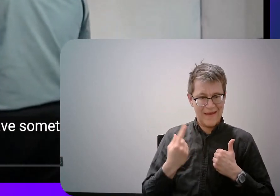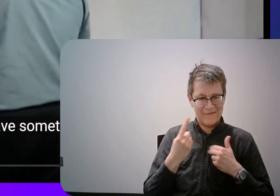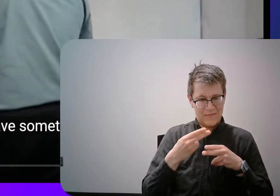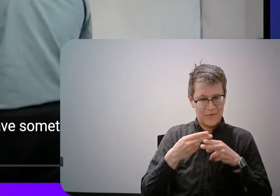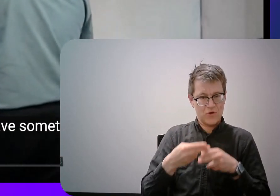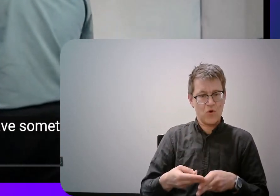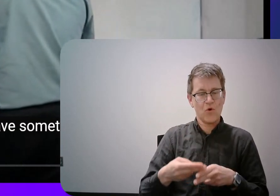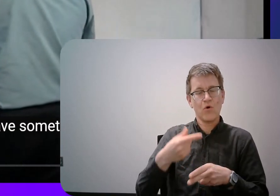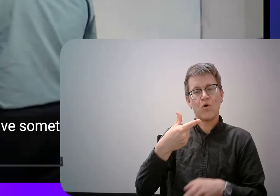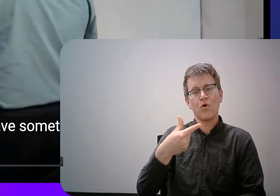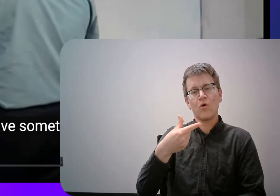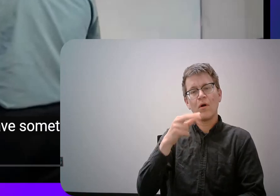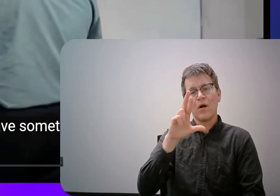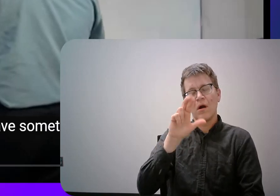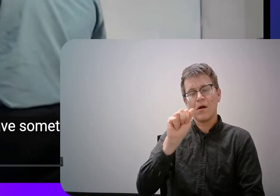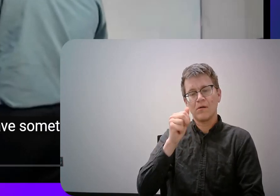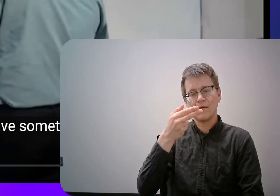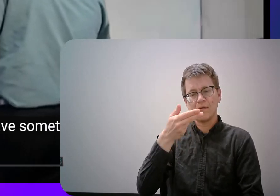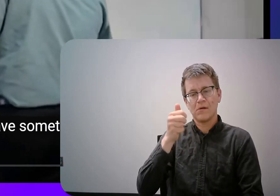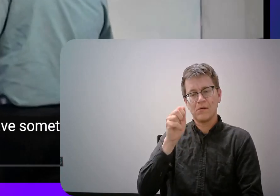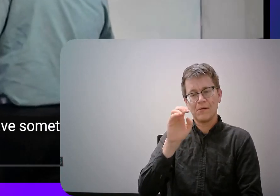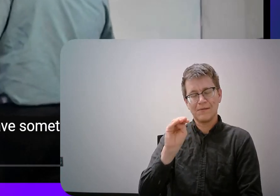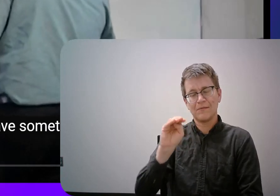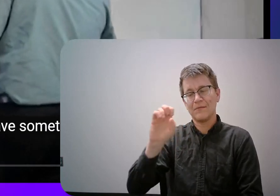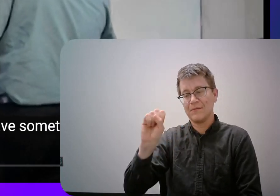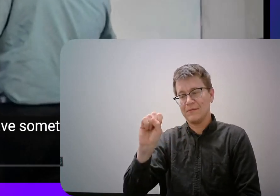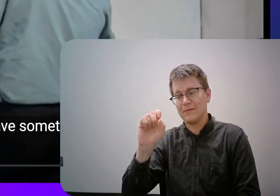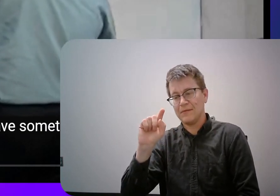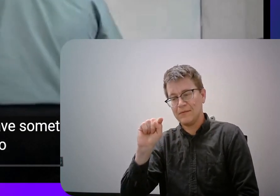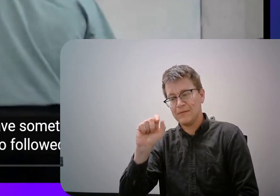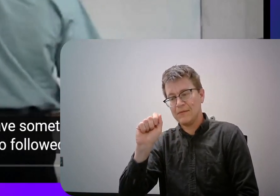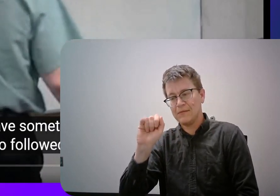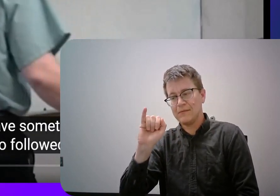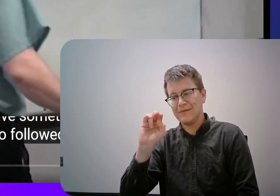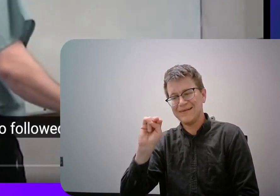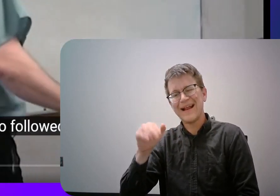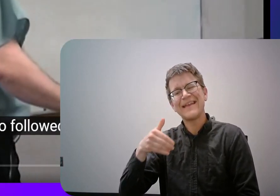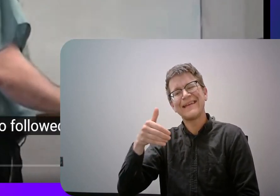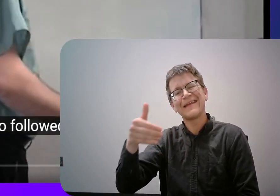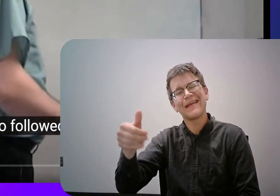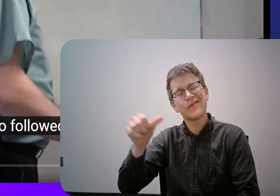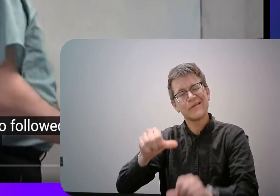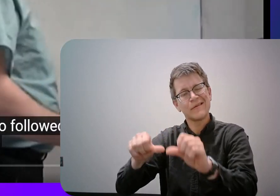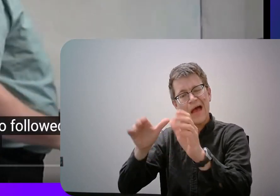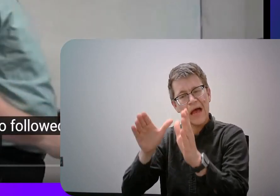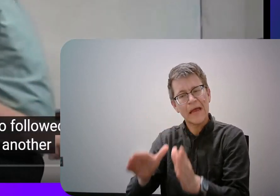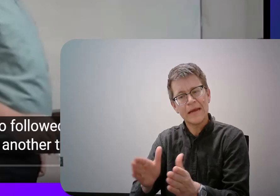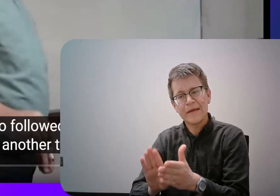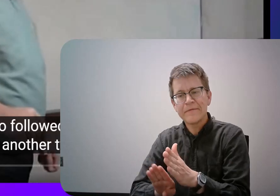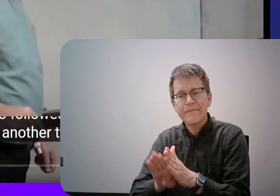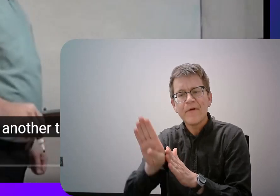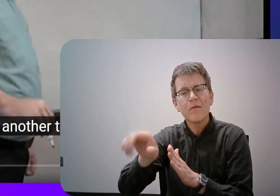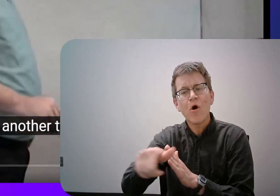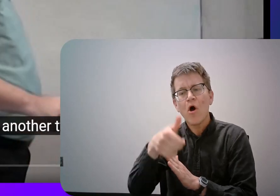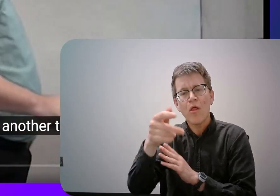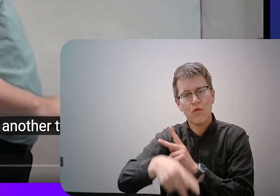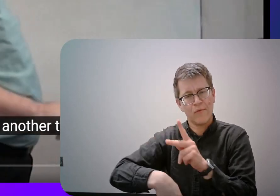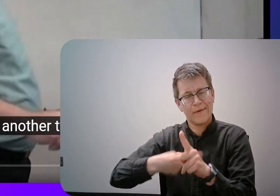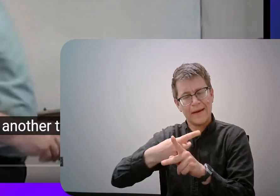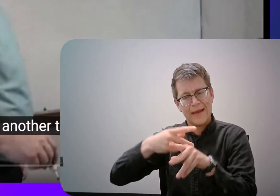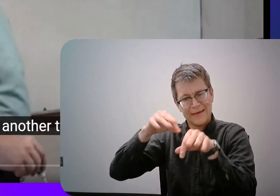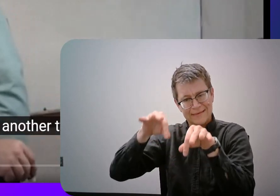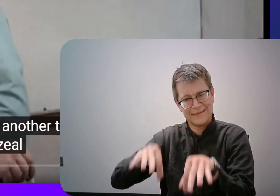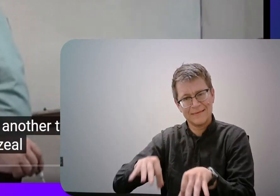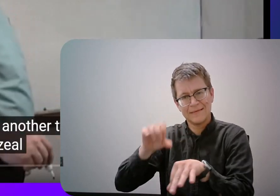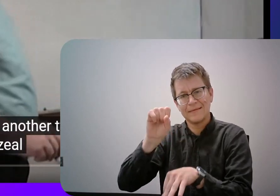called Graham stain. People who followed in his footsteps and developed another type of stain were